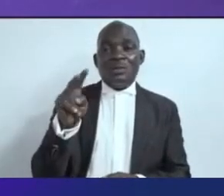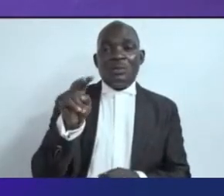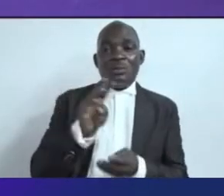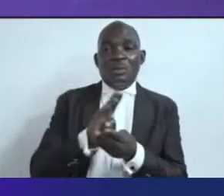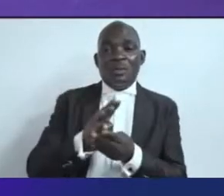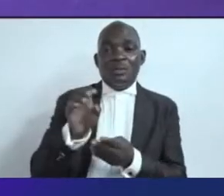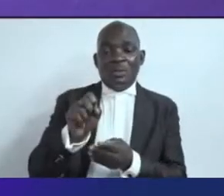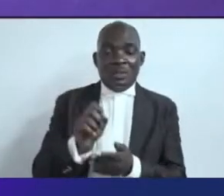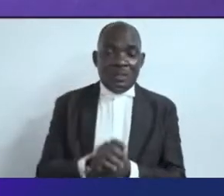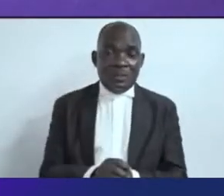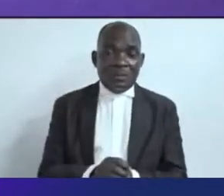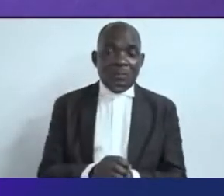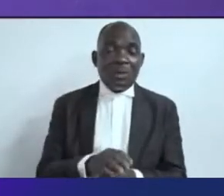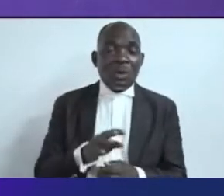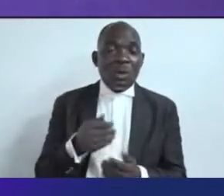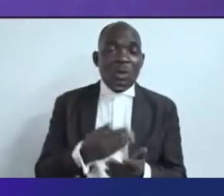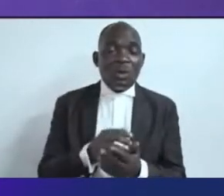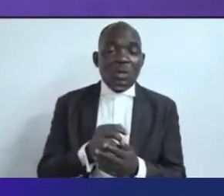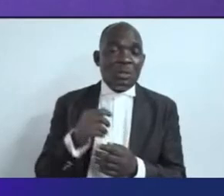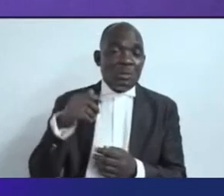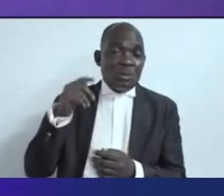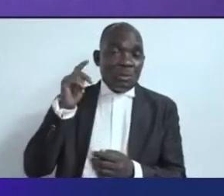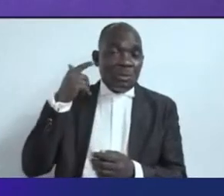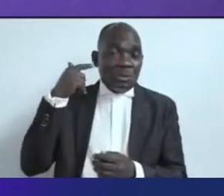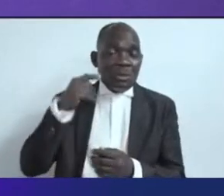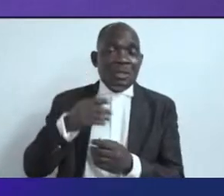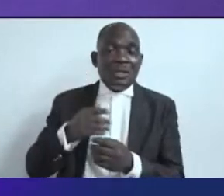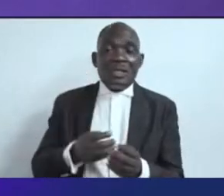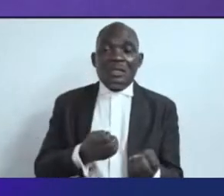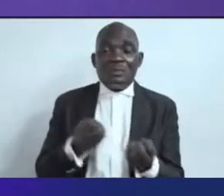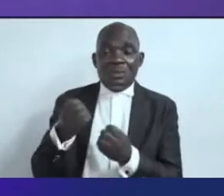$12.92 billion. Notably, gold exports rose by